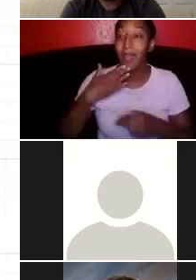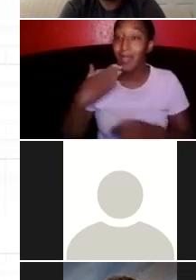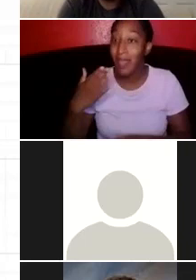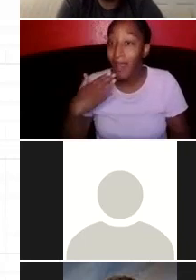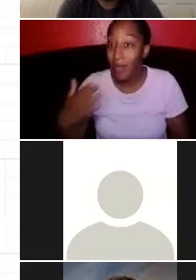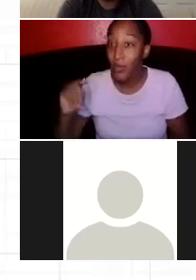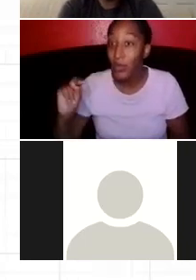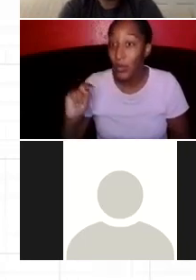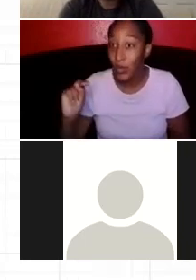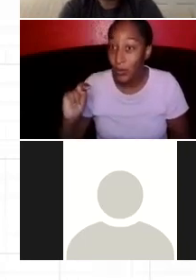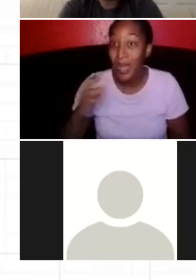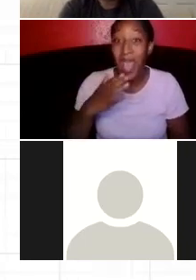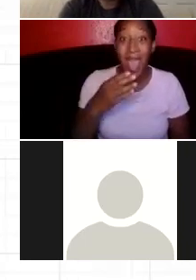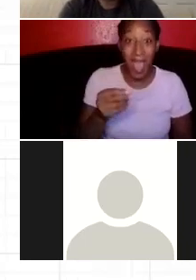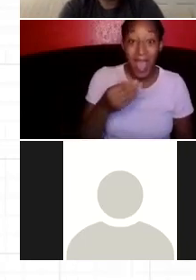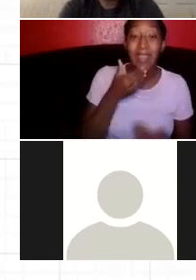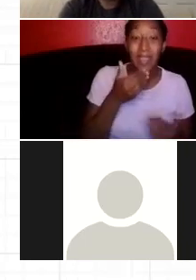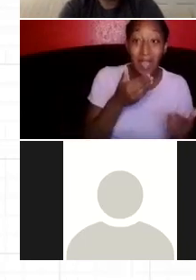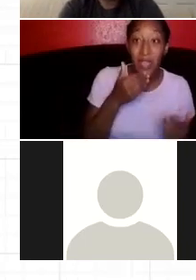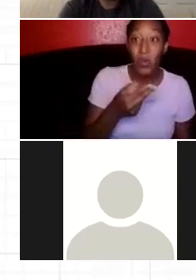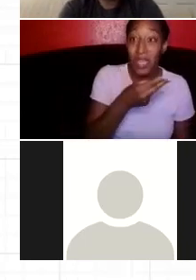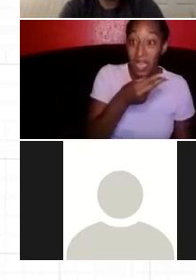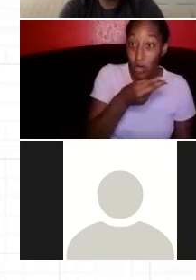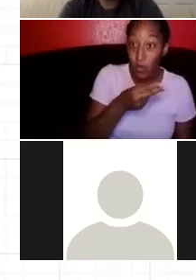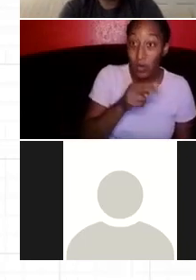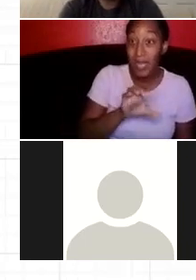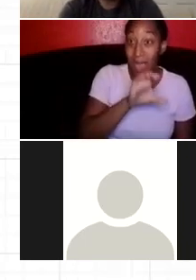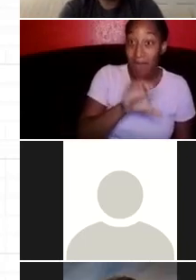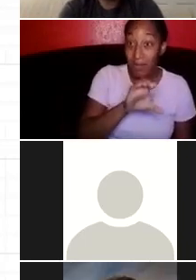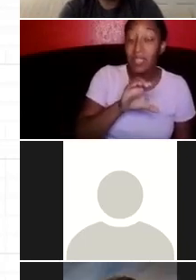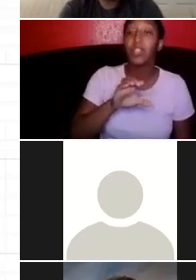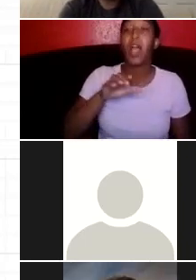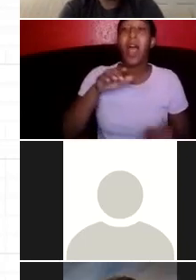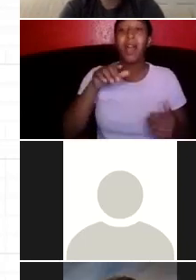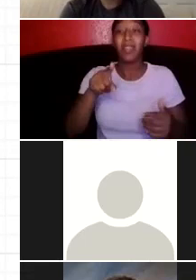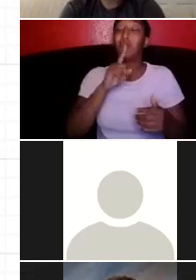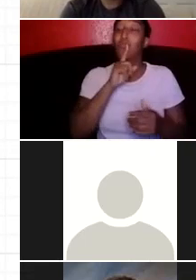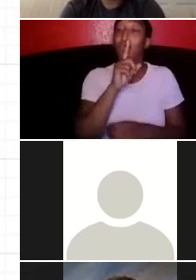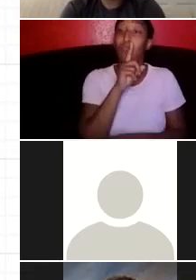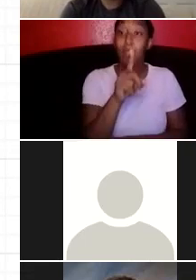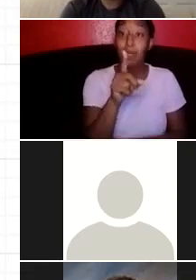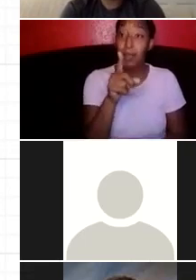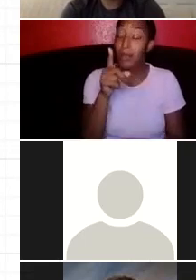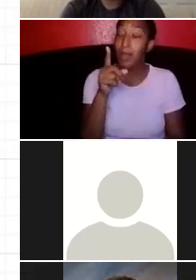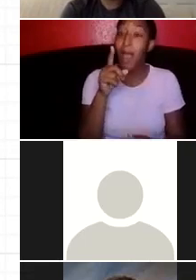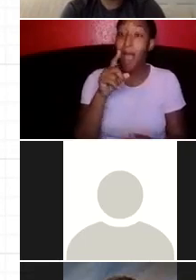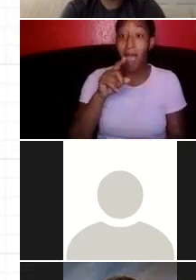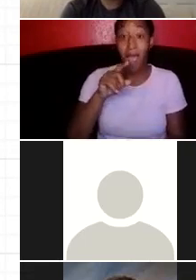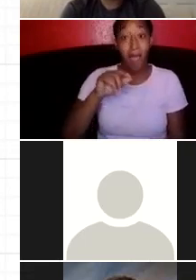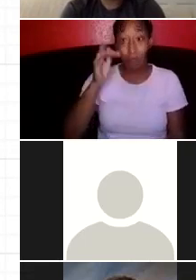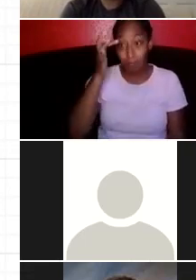there is a much more complicated form of gravity that Einstein was, worked out and